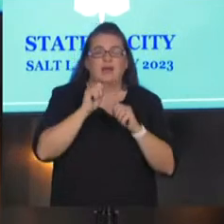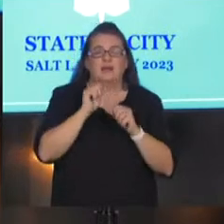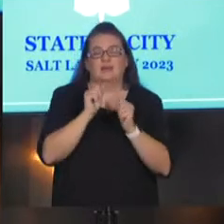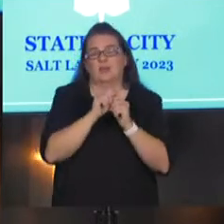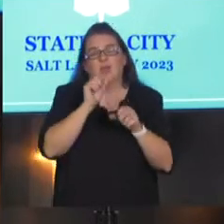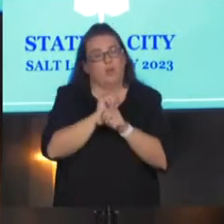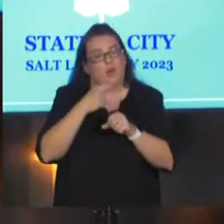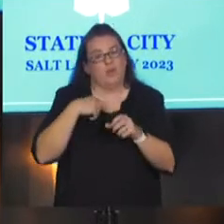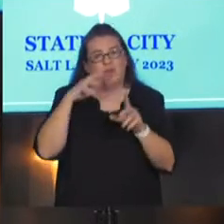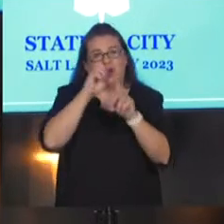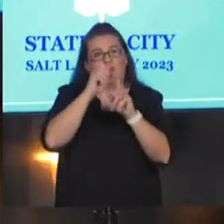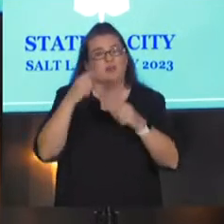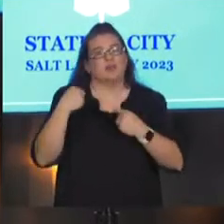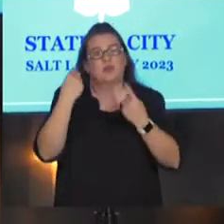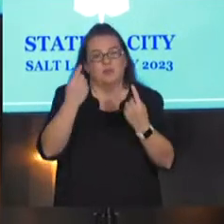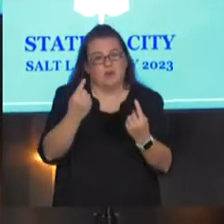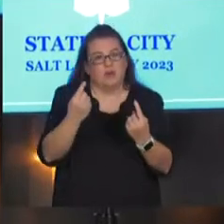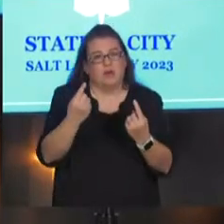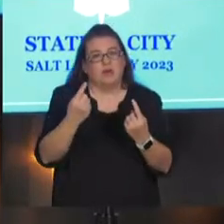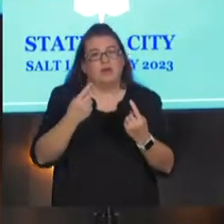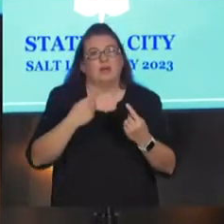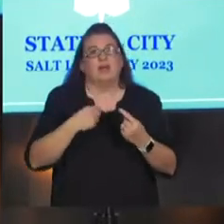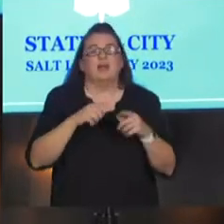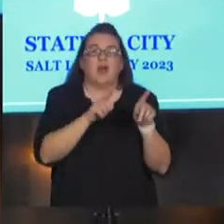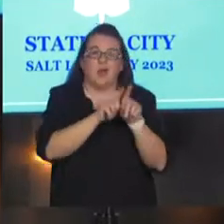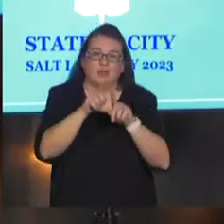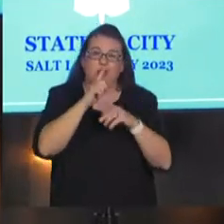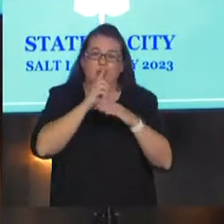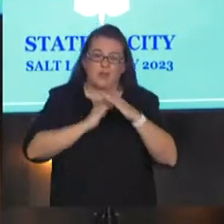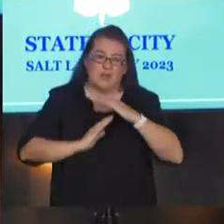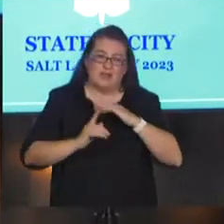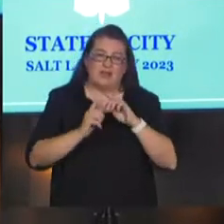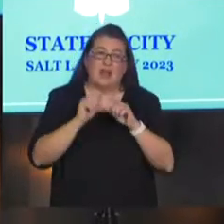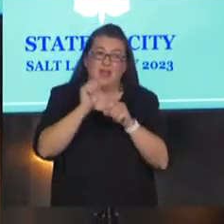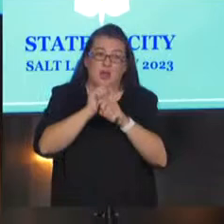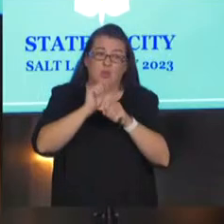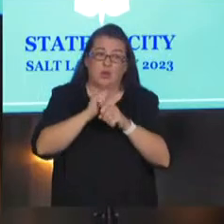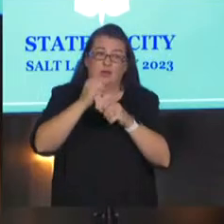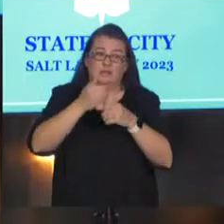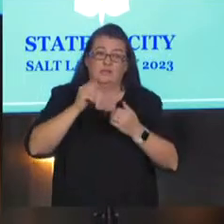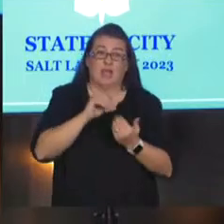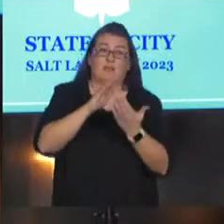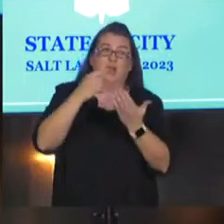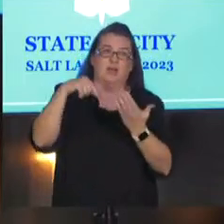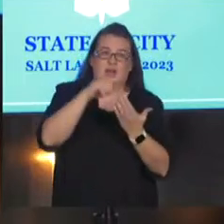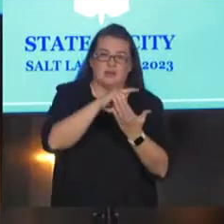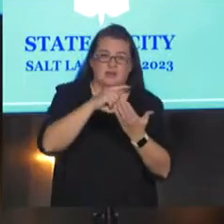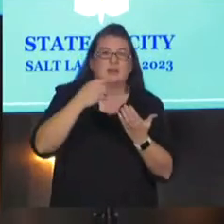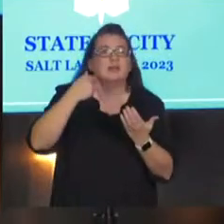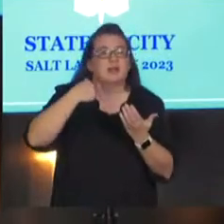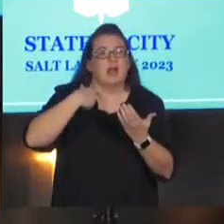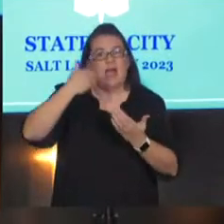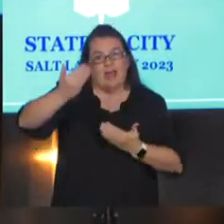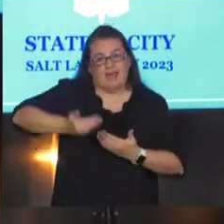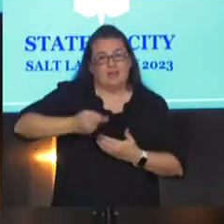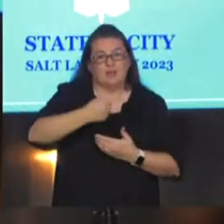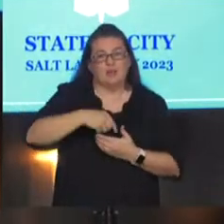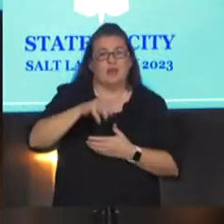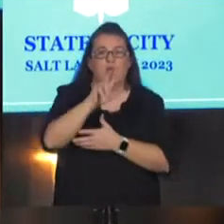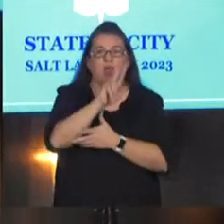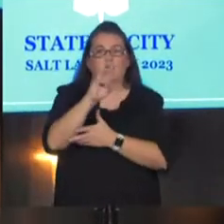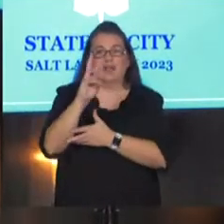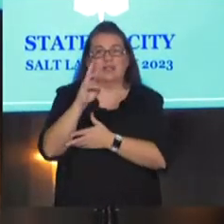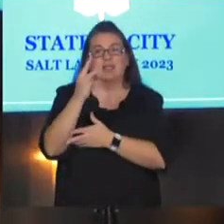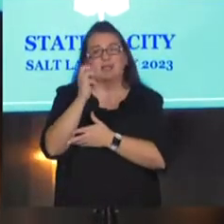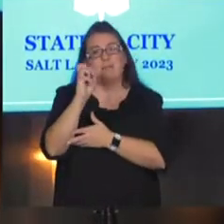far, and it is with great humility at the work ahead of us that I introduce to you the 36th Mayor